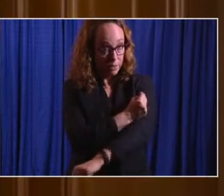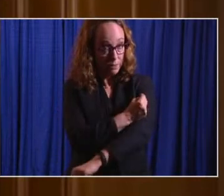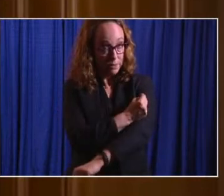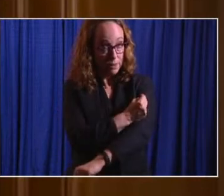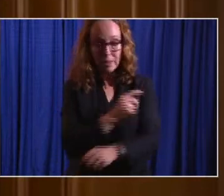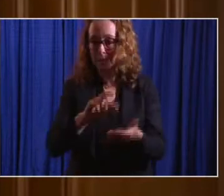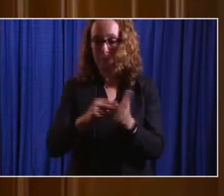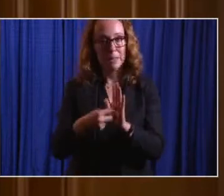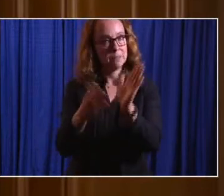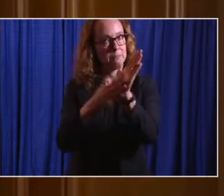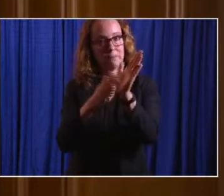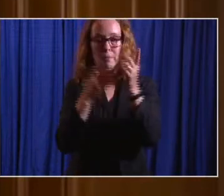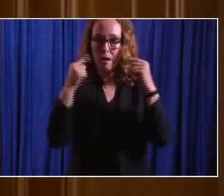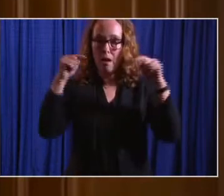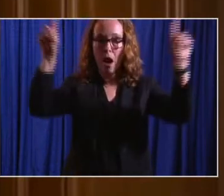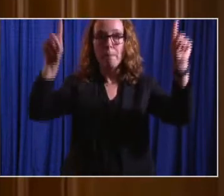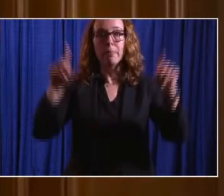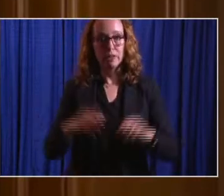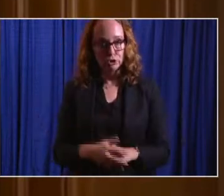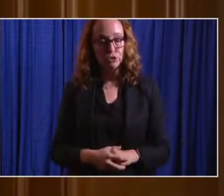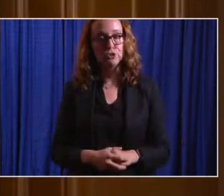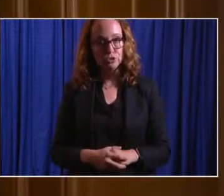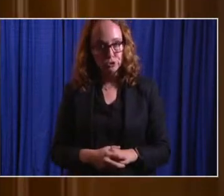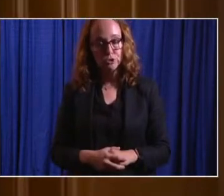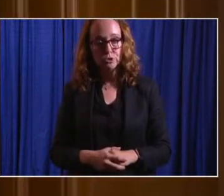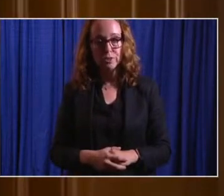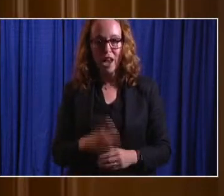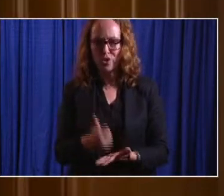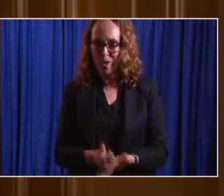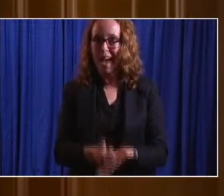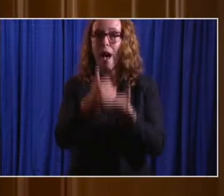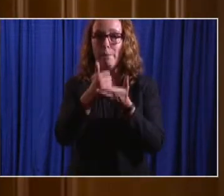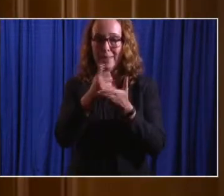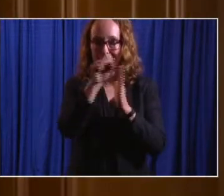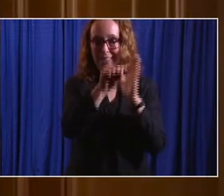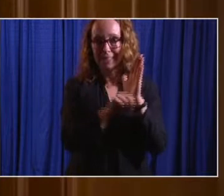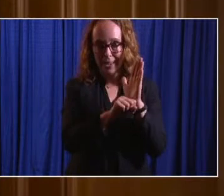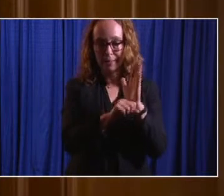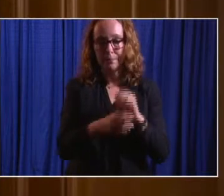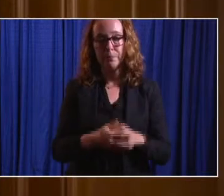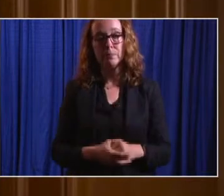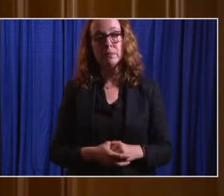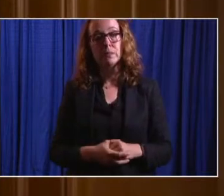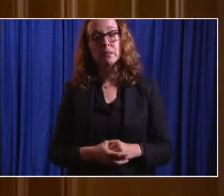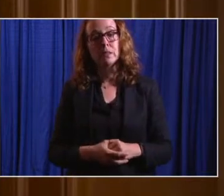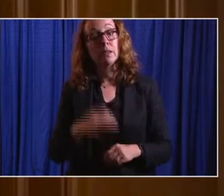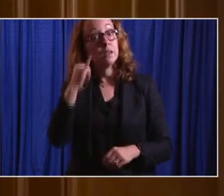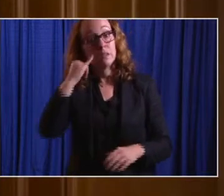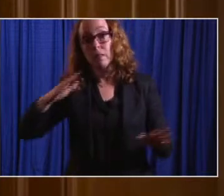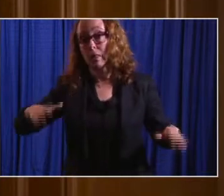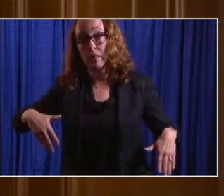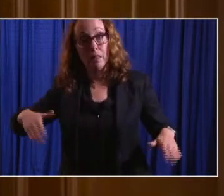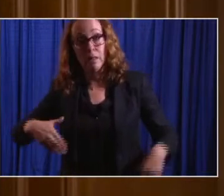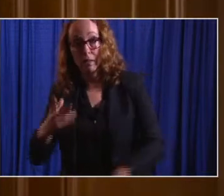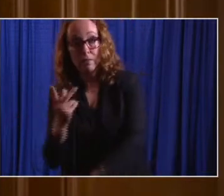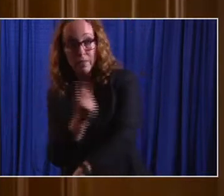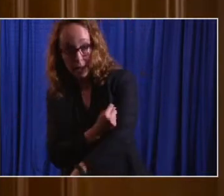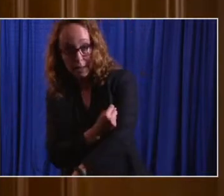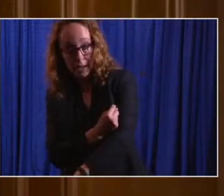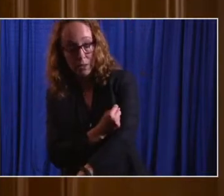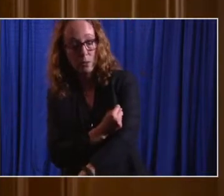for yourself. You've accomplished a lot for the state. If you're not vaccinated, it remains a